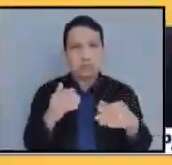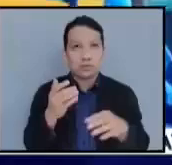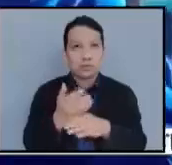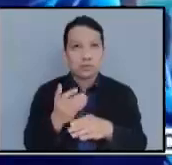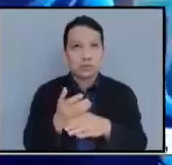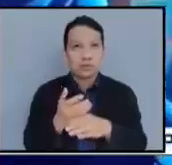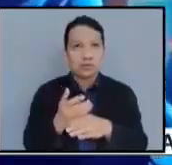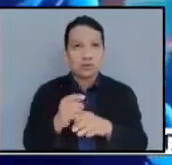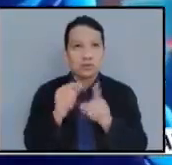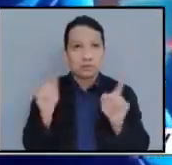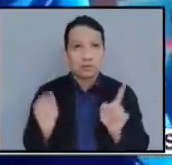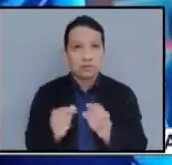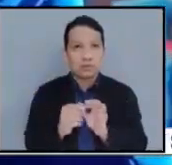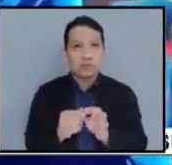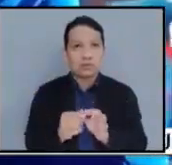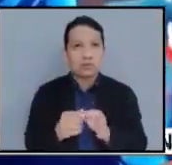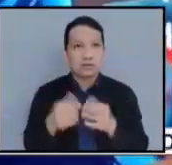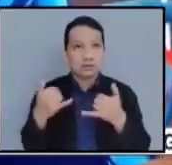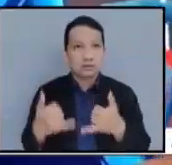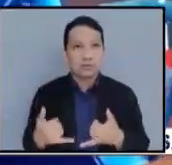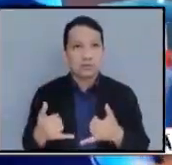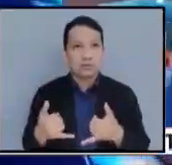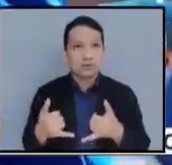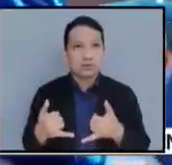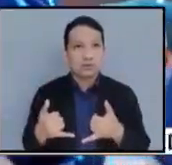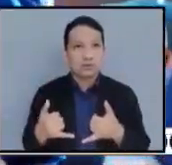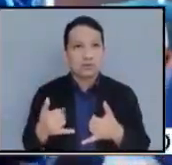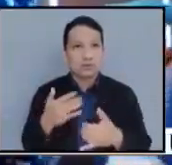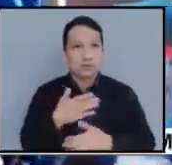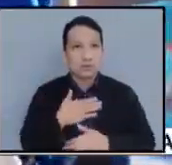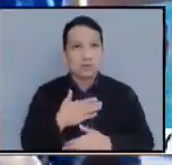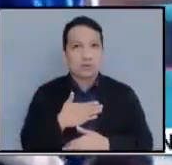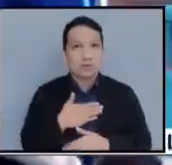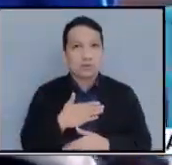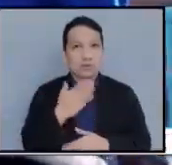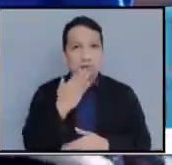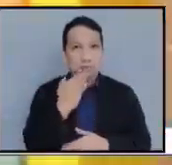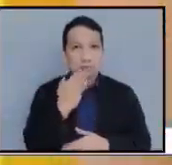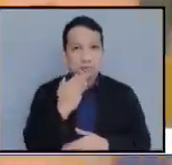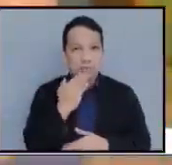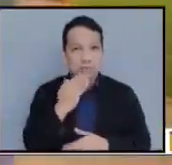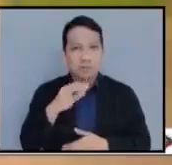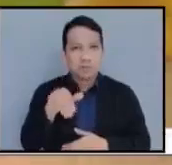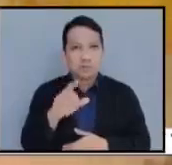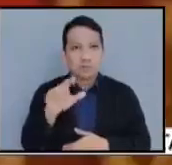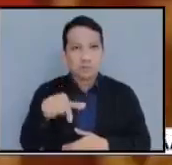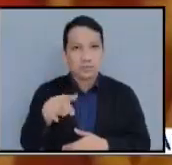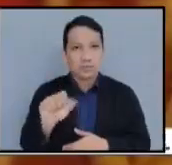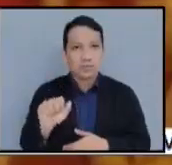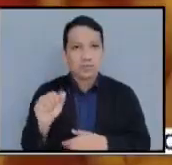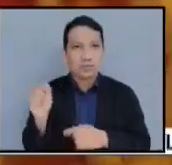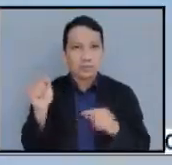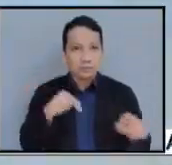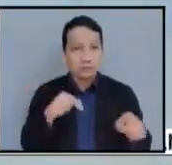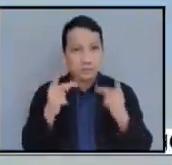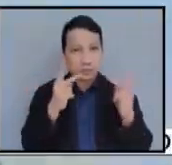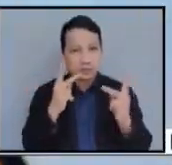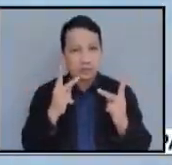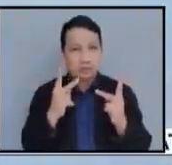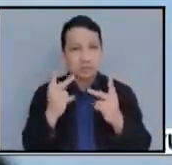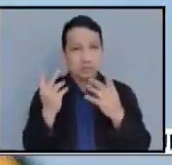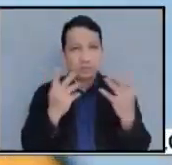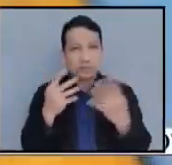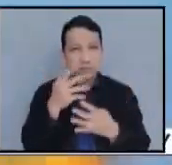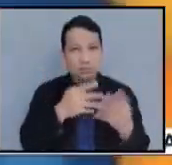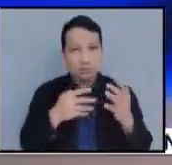bouncer, and playground na talaga nga namang ikinatuwa ni baby Joaquin at ibang kids na dumalo sa birthday party. Nakasiya din ang